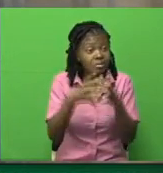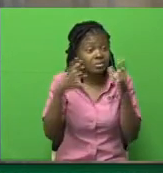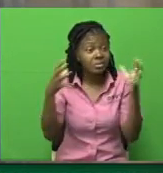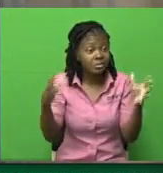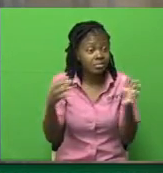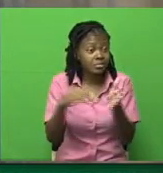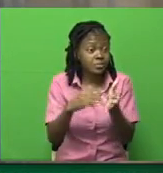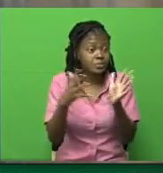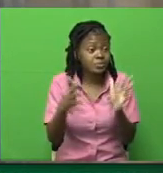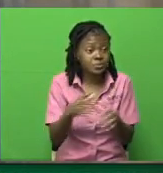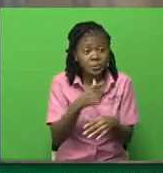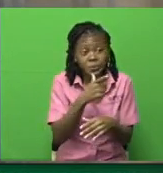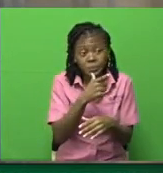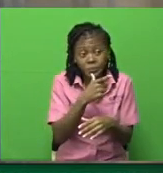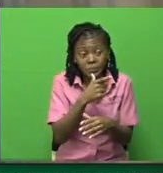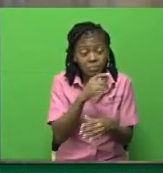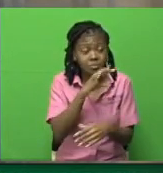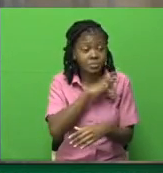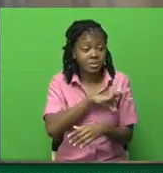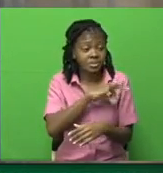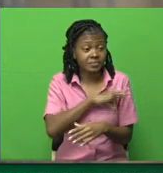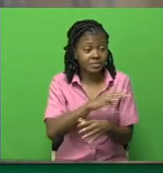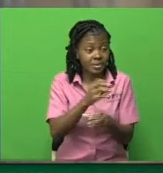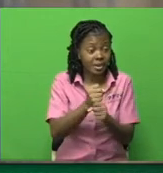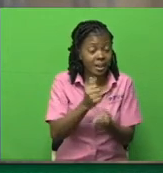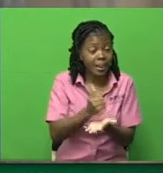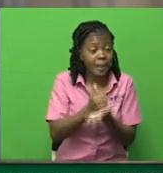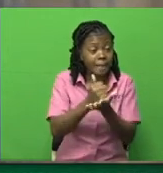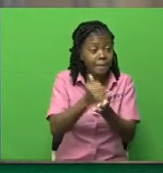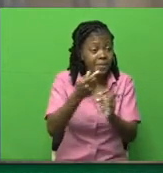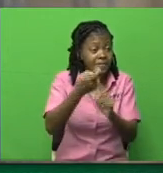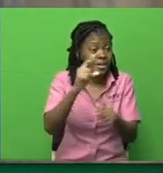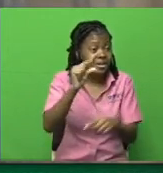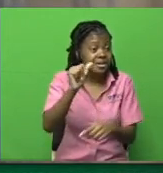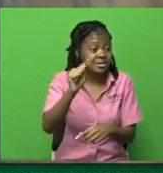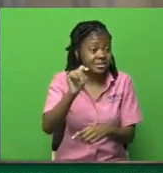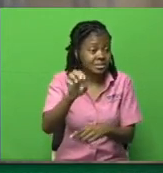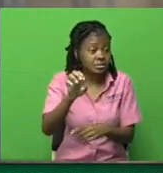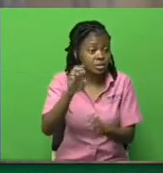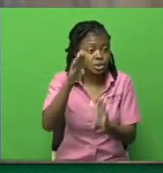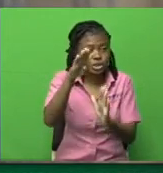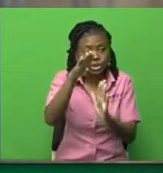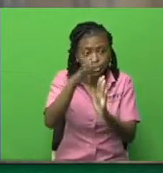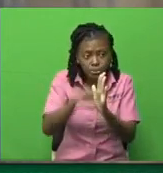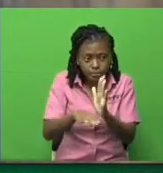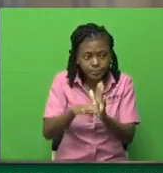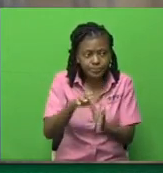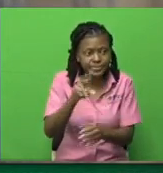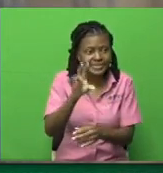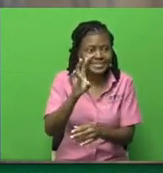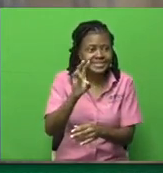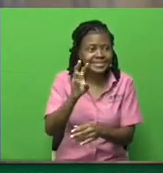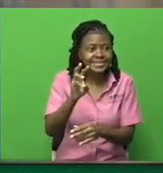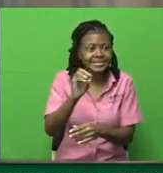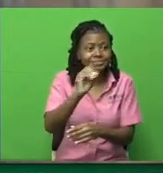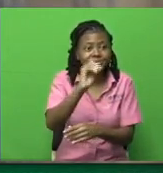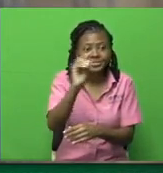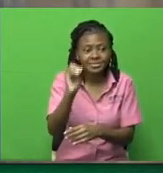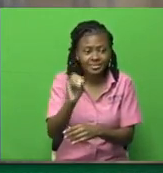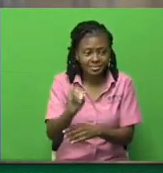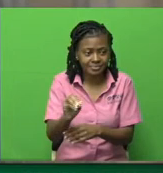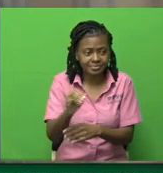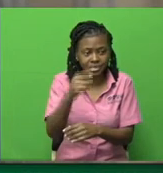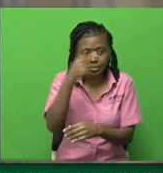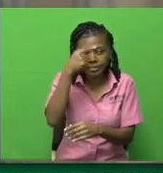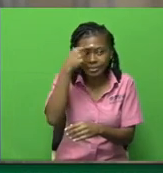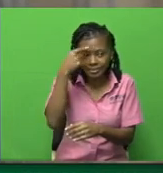gate drop decreased by an astonishing 68 percent compared when my government was in office you've cut the program